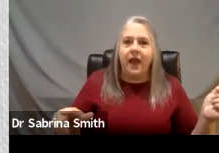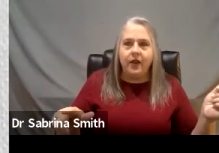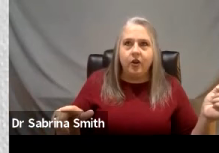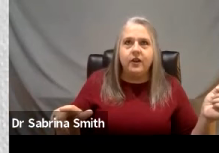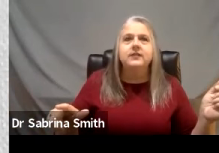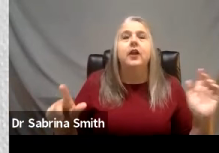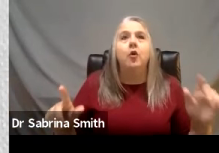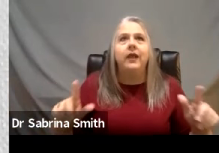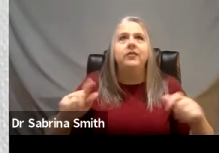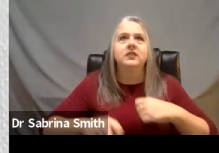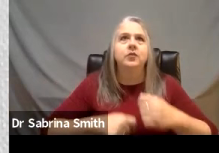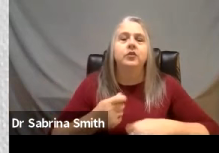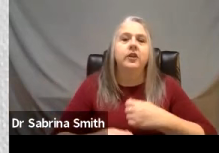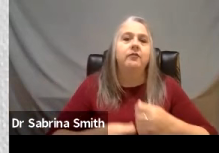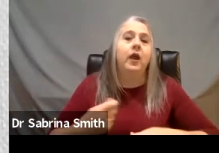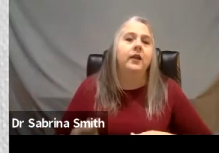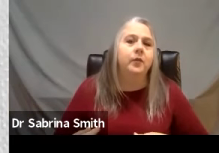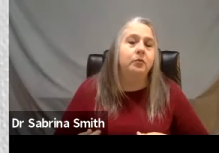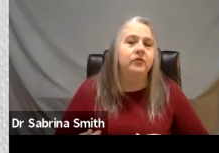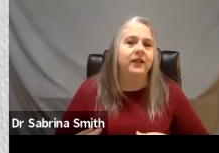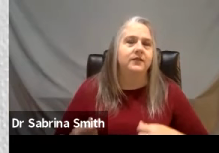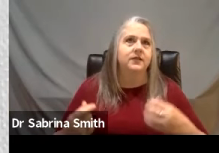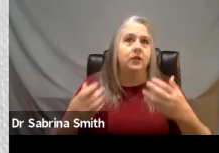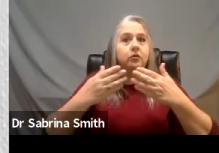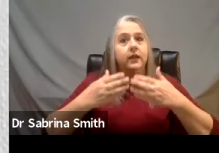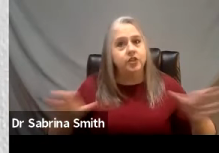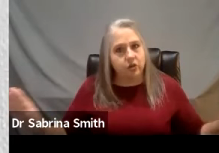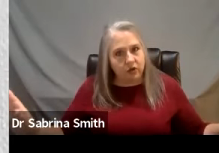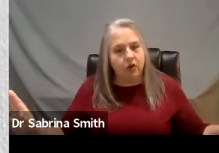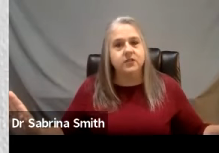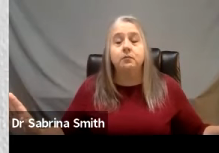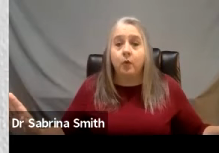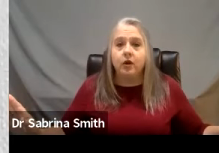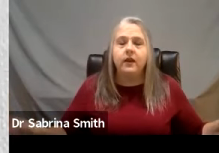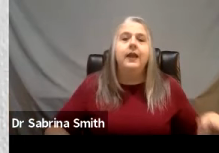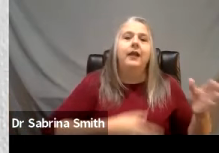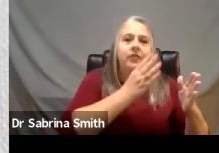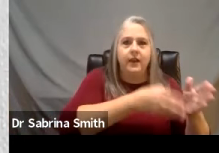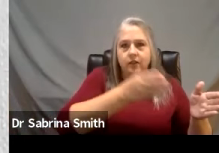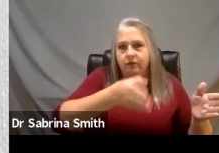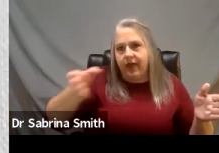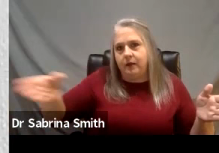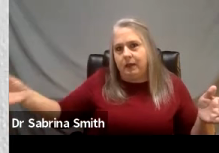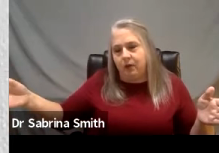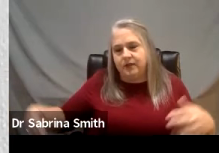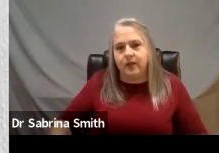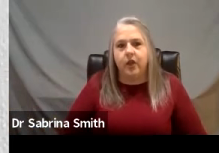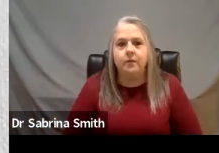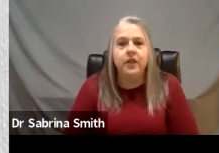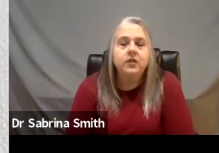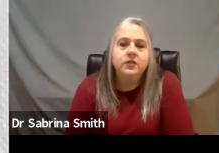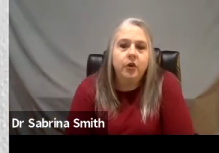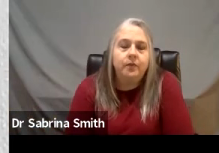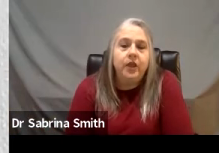that pattern, it's like, okay, this is what they're looking for. How can we improve that skill in general across the board? And then I look for that in people as we